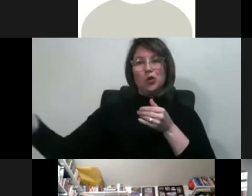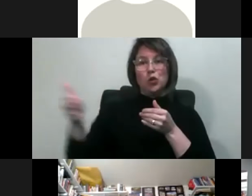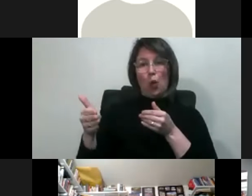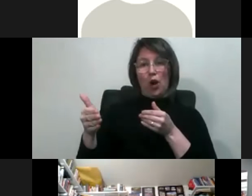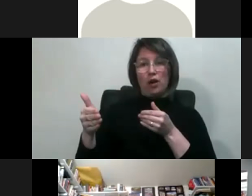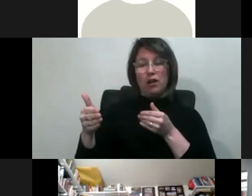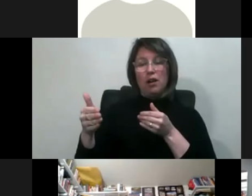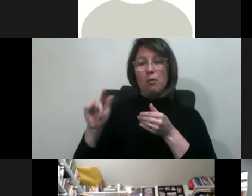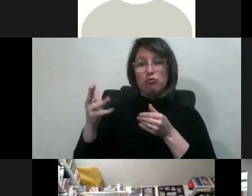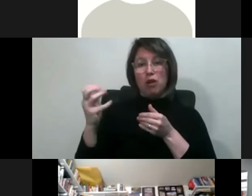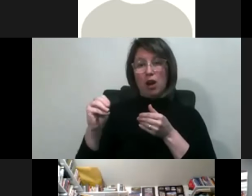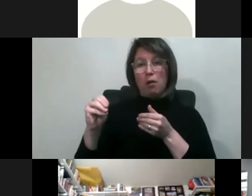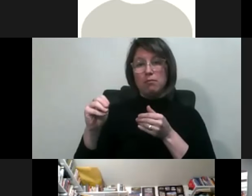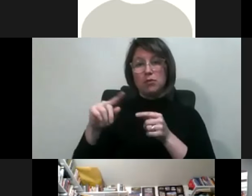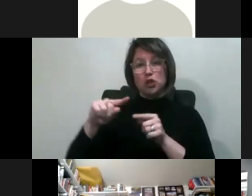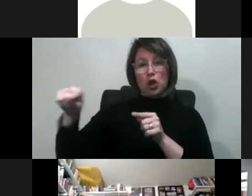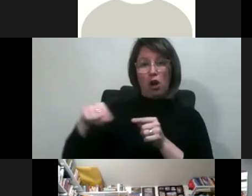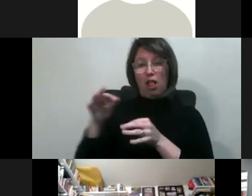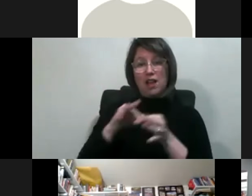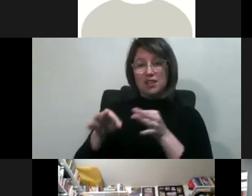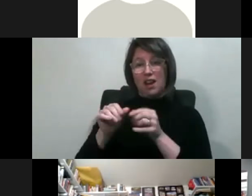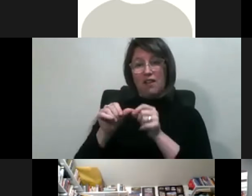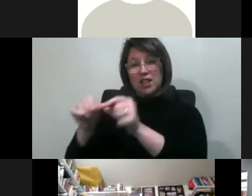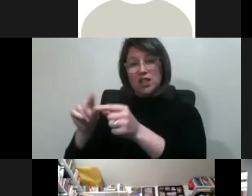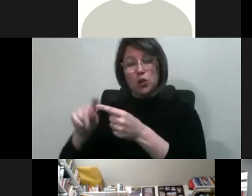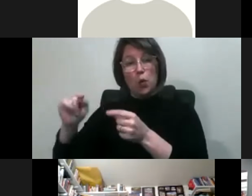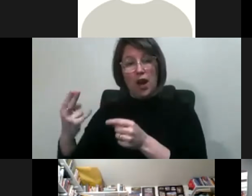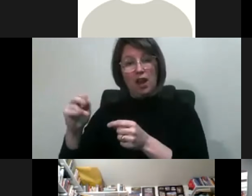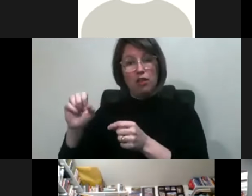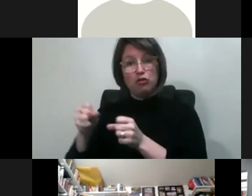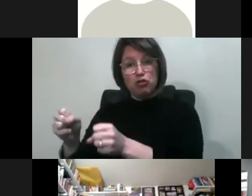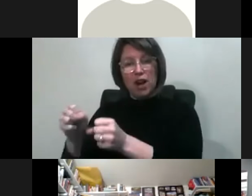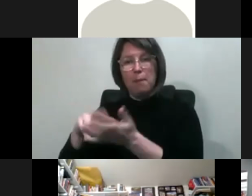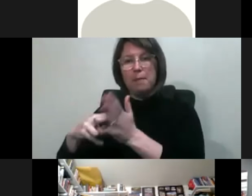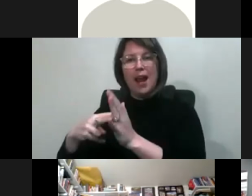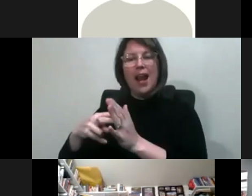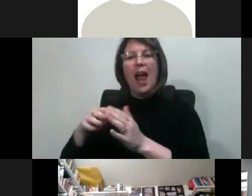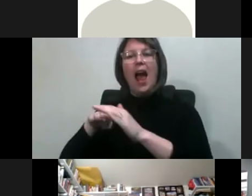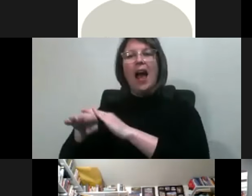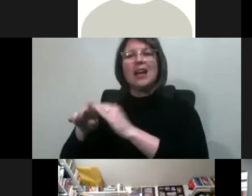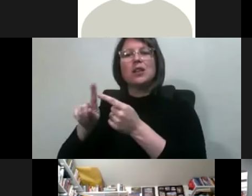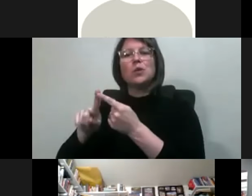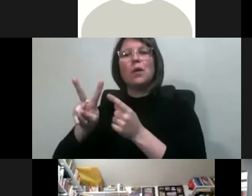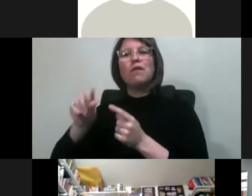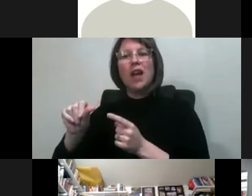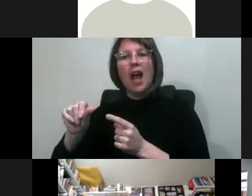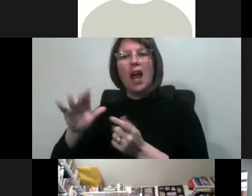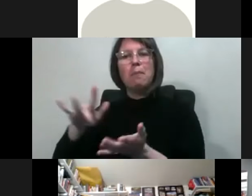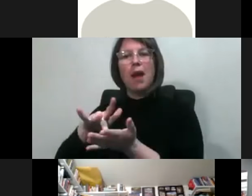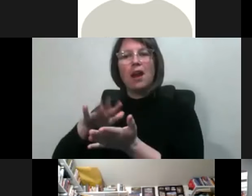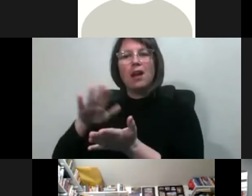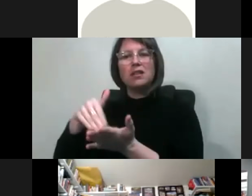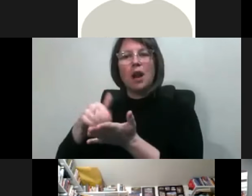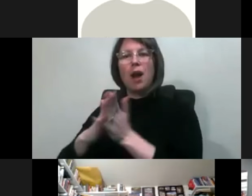way to Heath Street, we were actually making access to the VA Medical Center more challenging. It wasn't eliminating access, but it was making it more challenging. So that's one of the